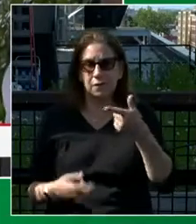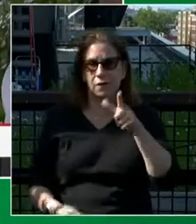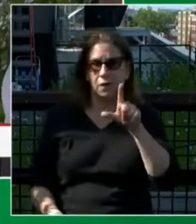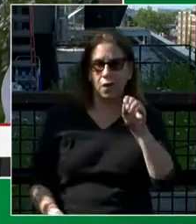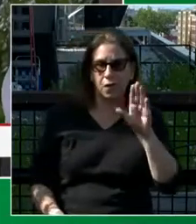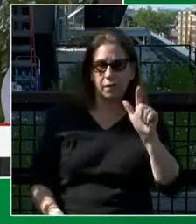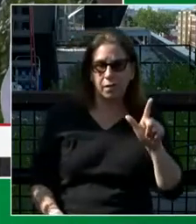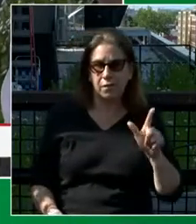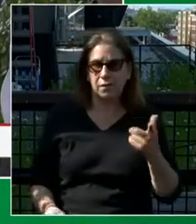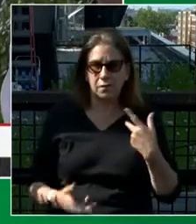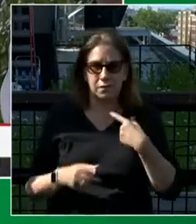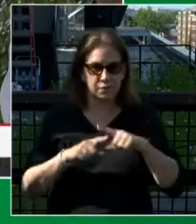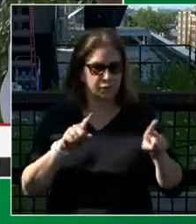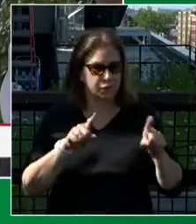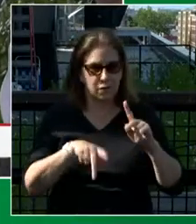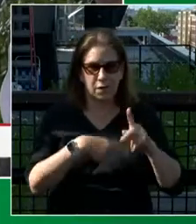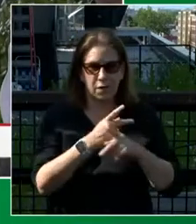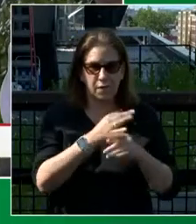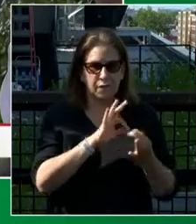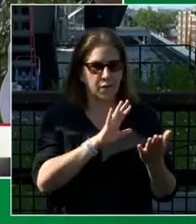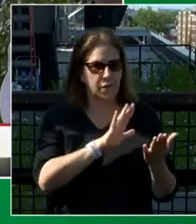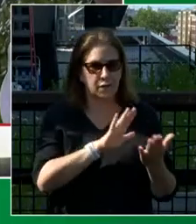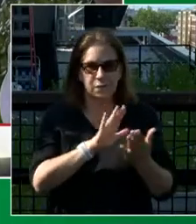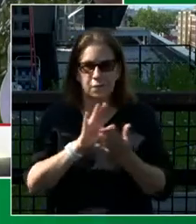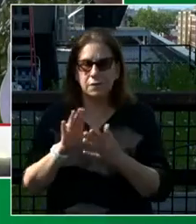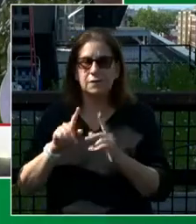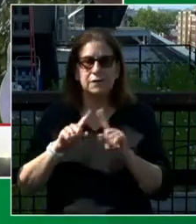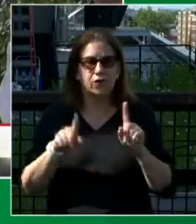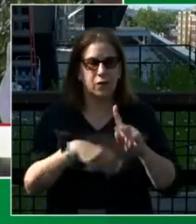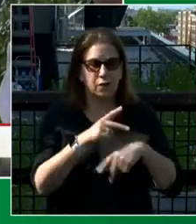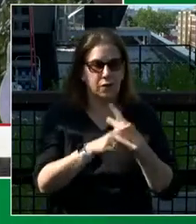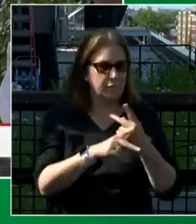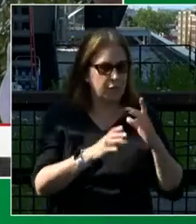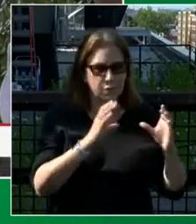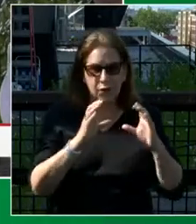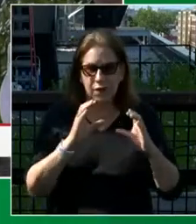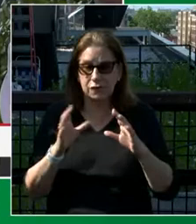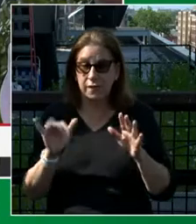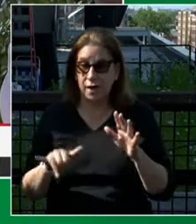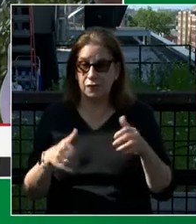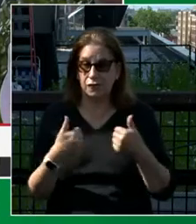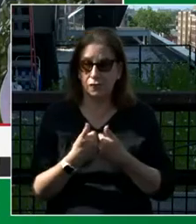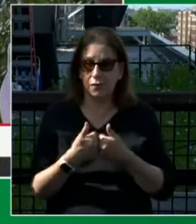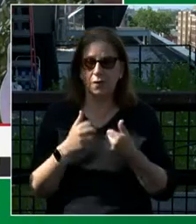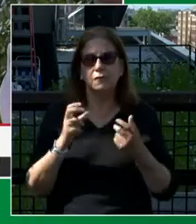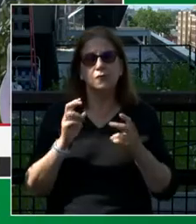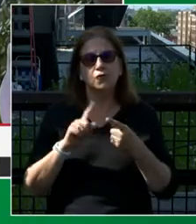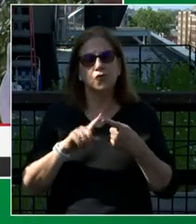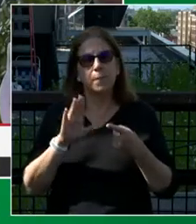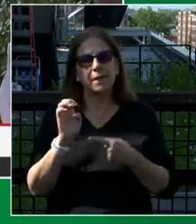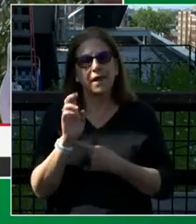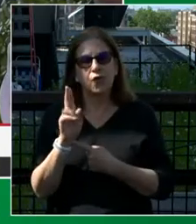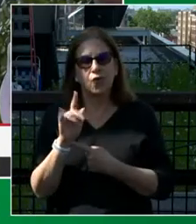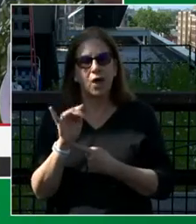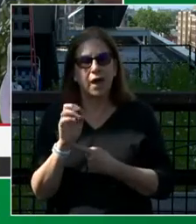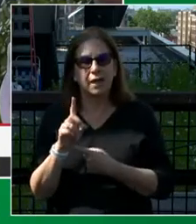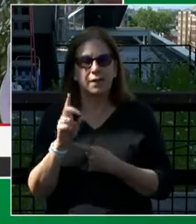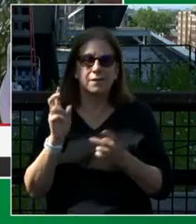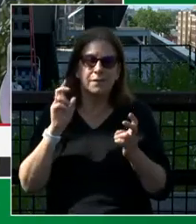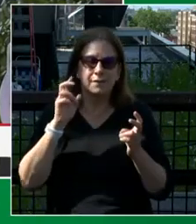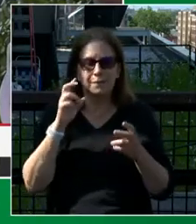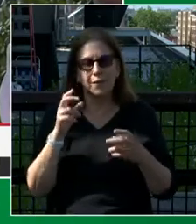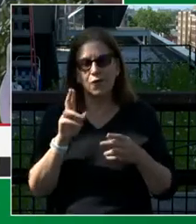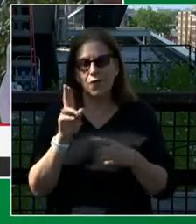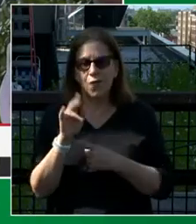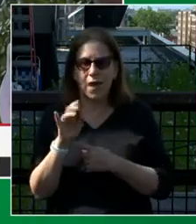United Healthcare, our partner organization, our sister company, has already provided over $400,000 in grants